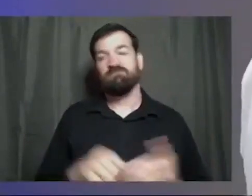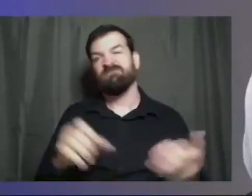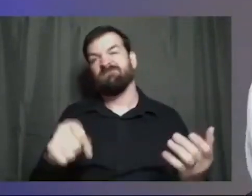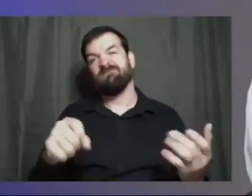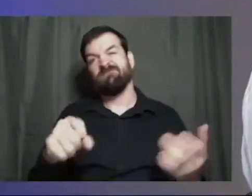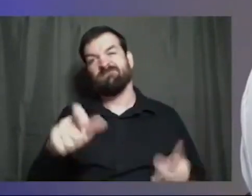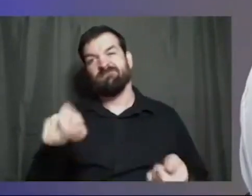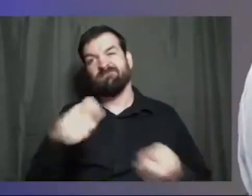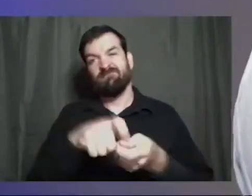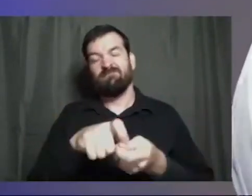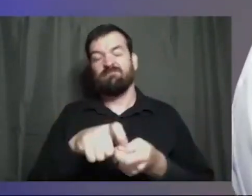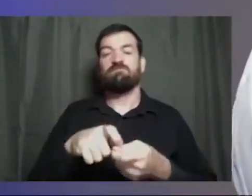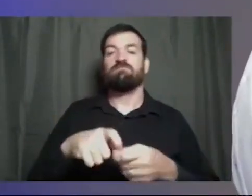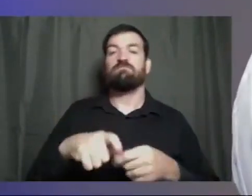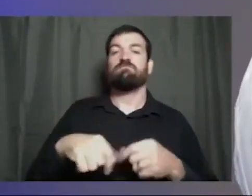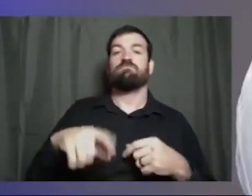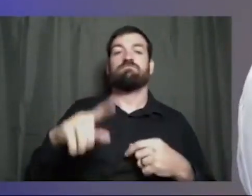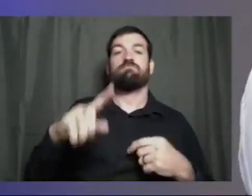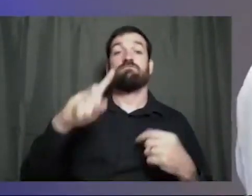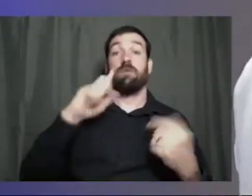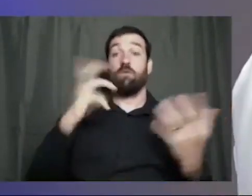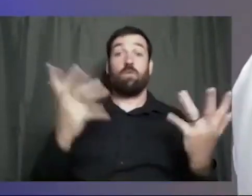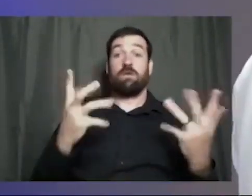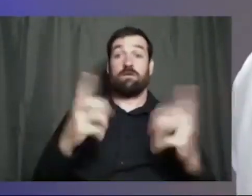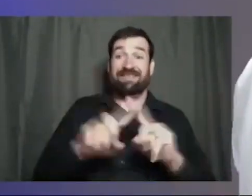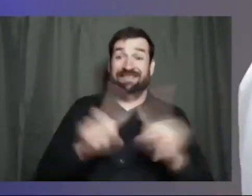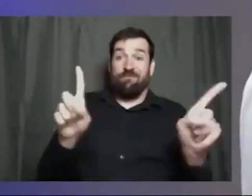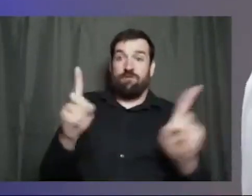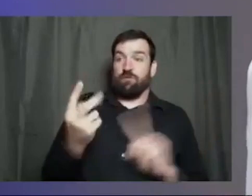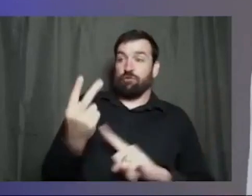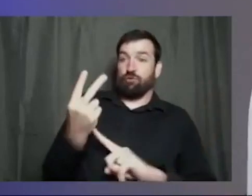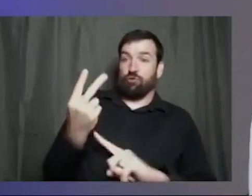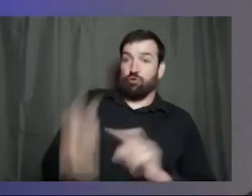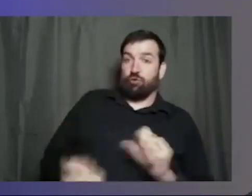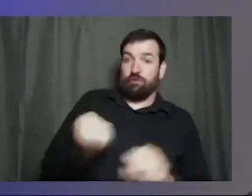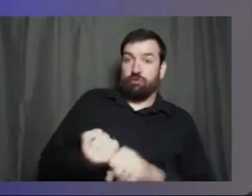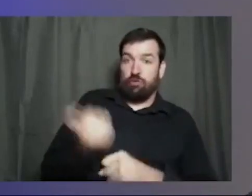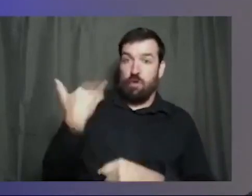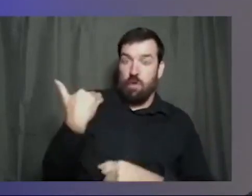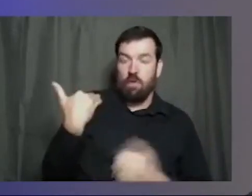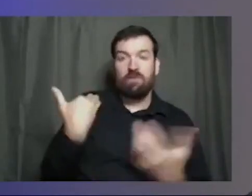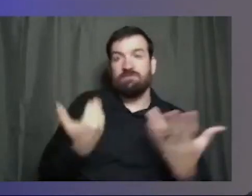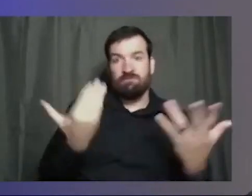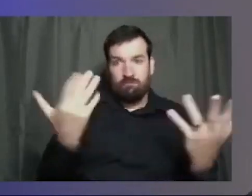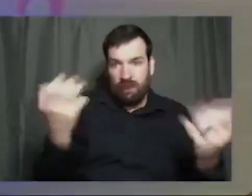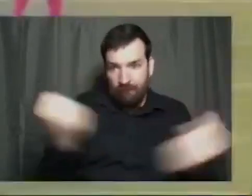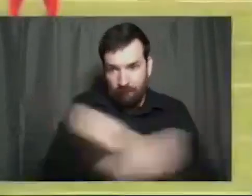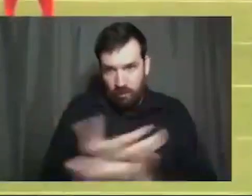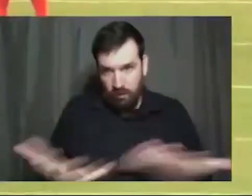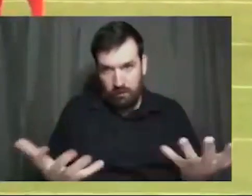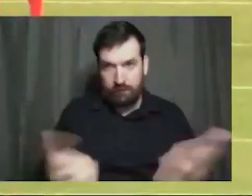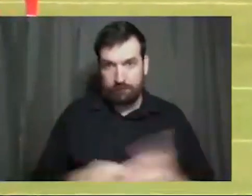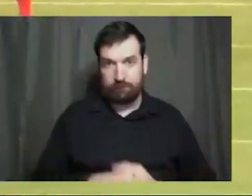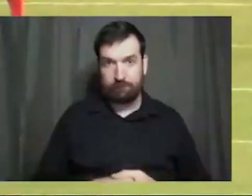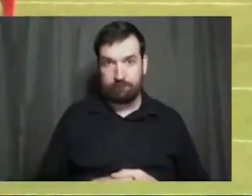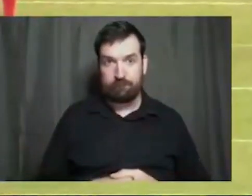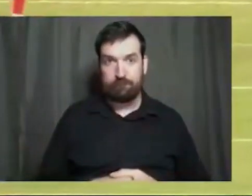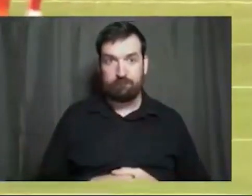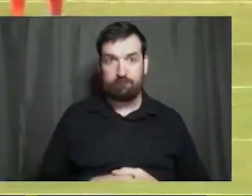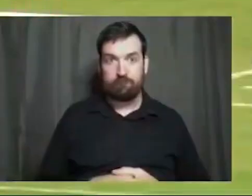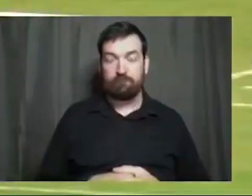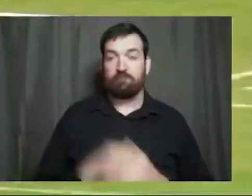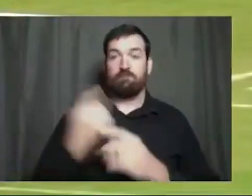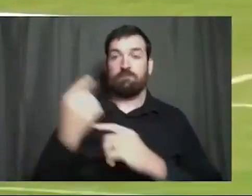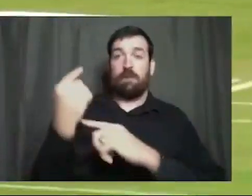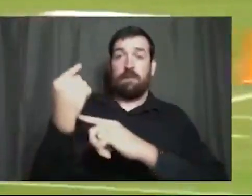back, I guess what's different from 2 years ago, nearly everything. I mean, so we all, last year had to test